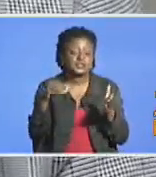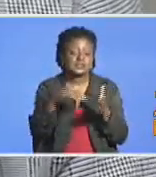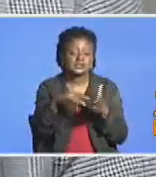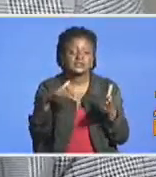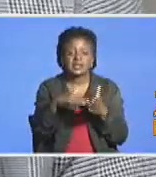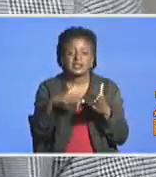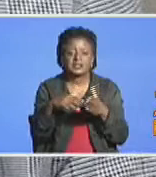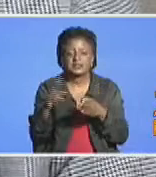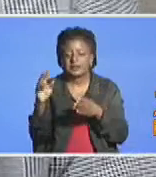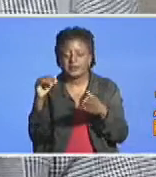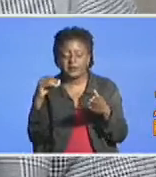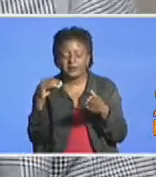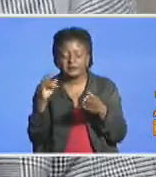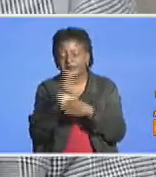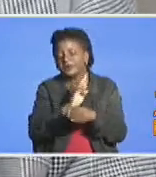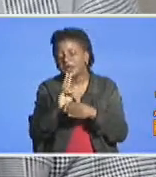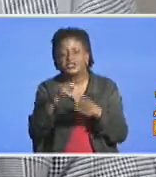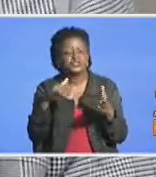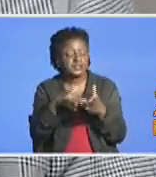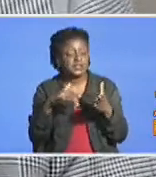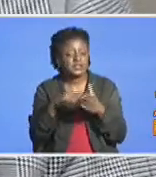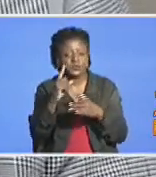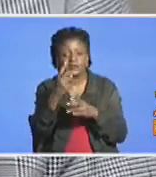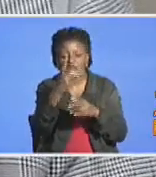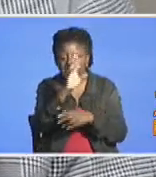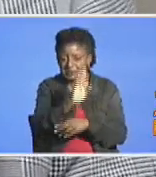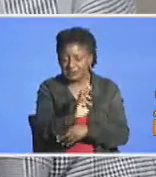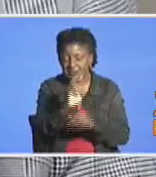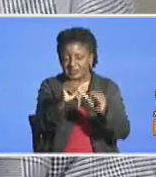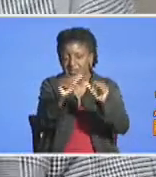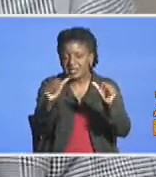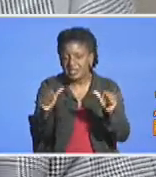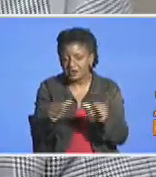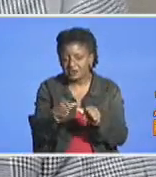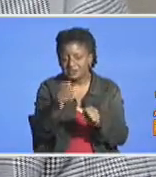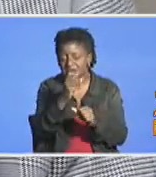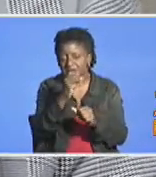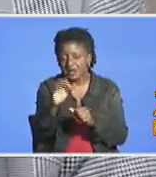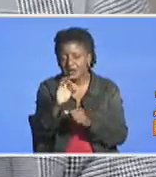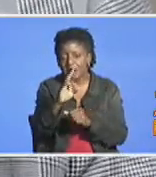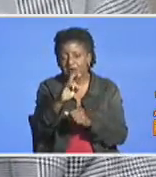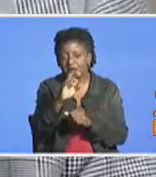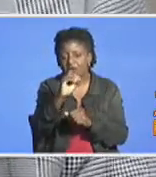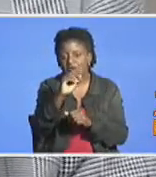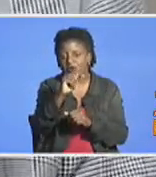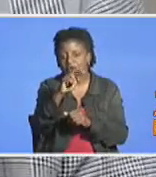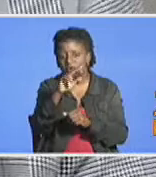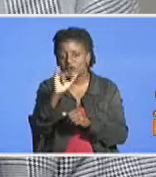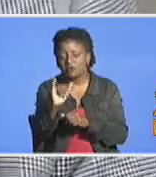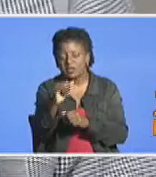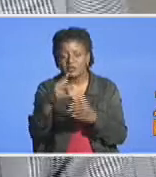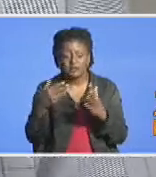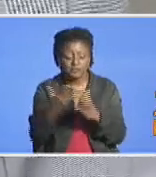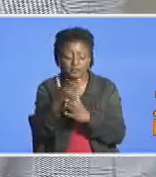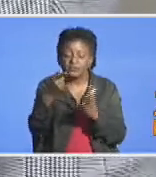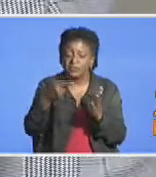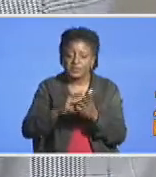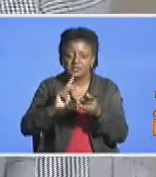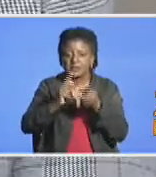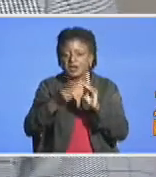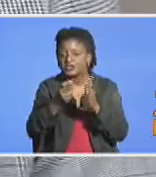Vocational studies being one of the 6 areas of Rotary, through this partnership